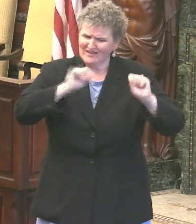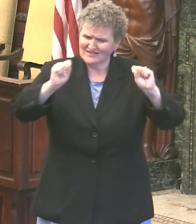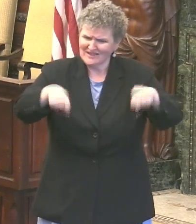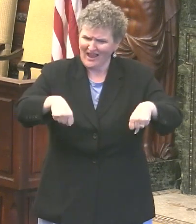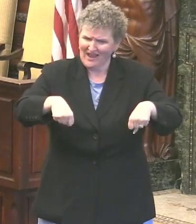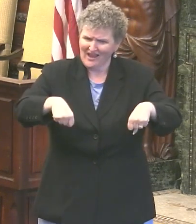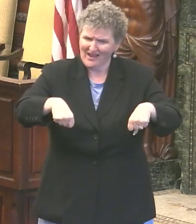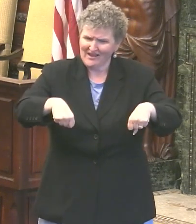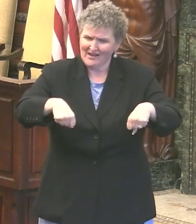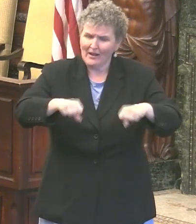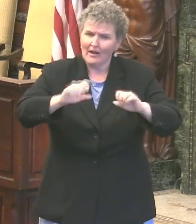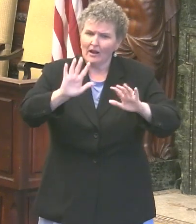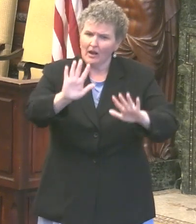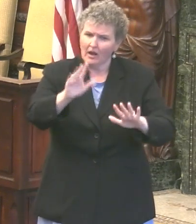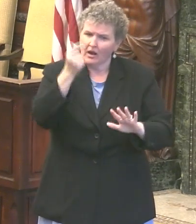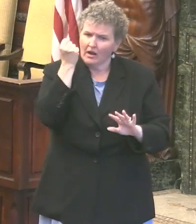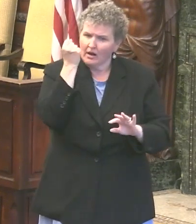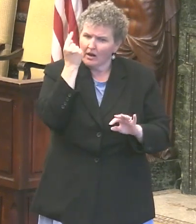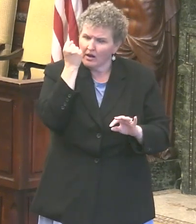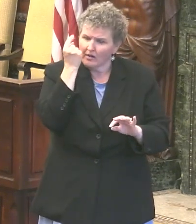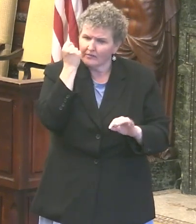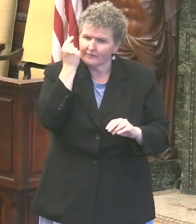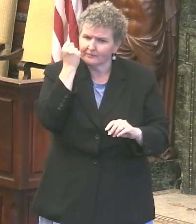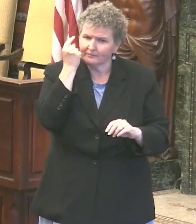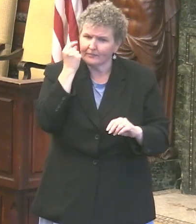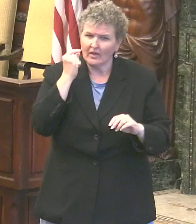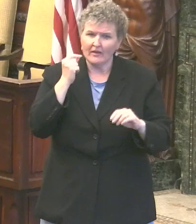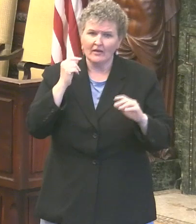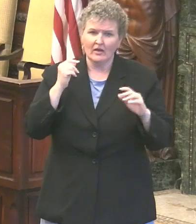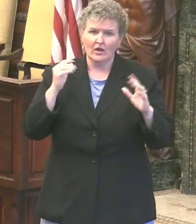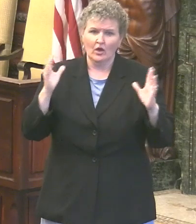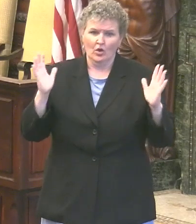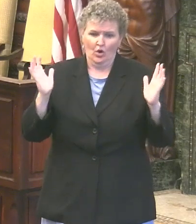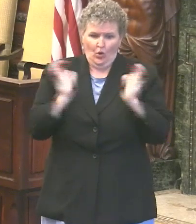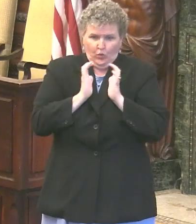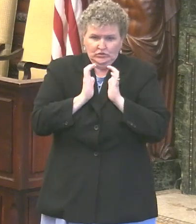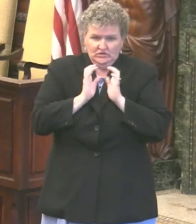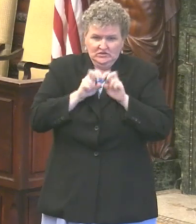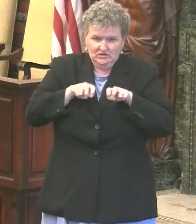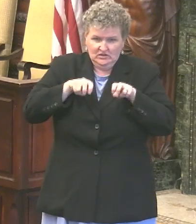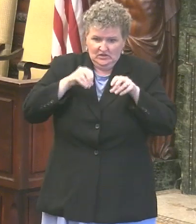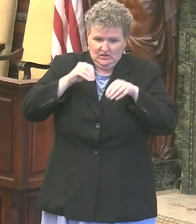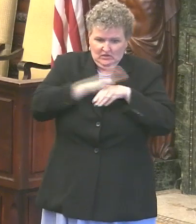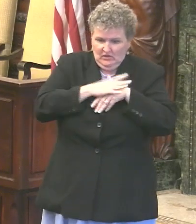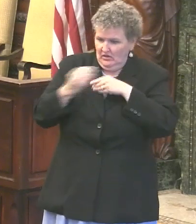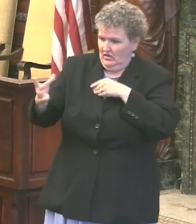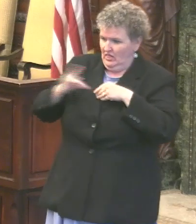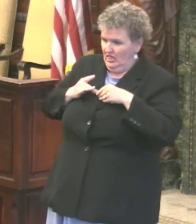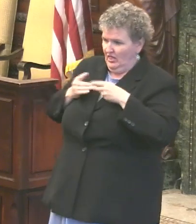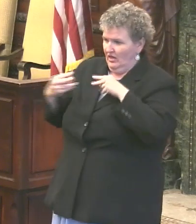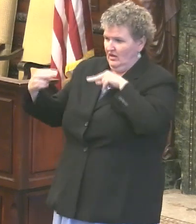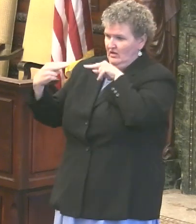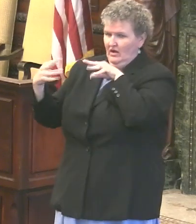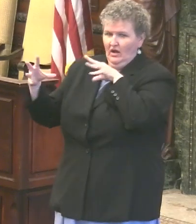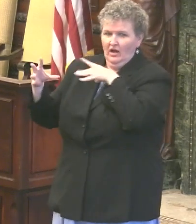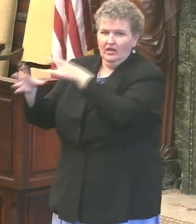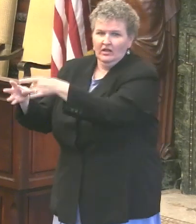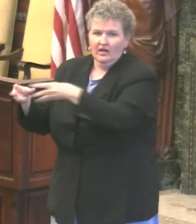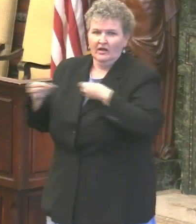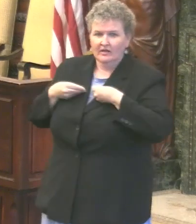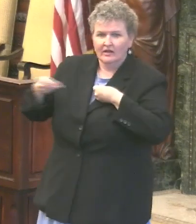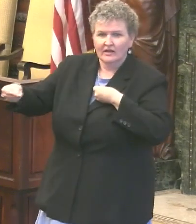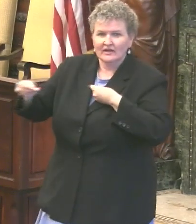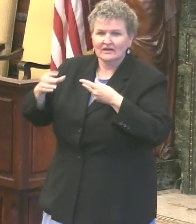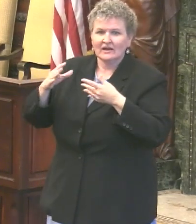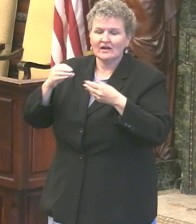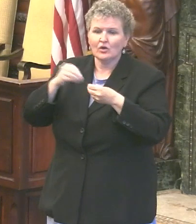against competition between teams because of the close exposure of the participants involved, and because we're also mixing people from different neighborhoods who